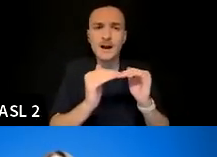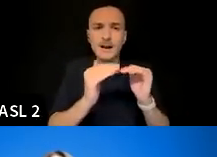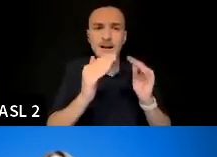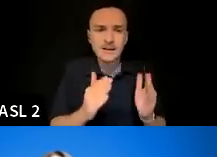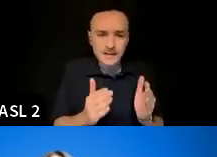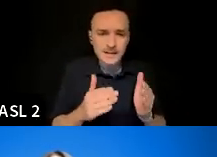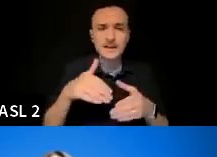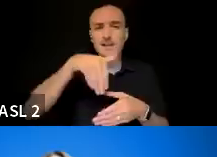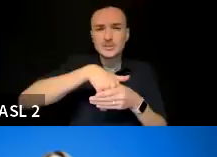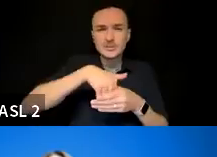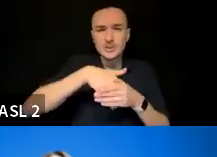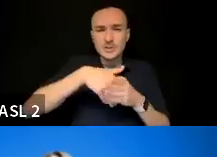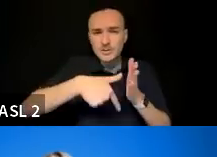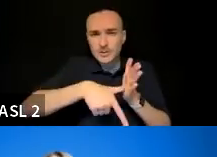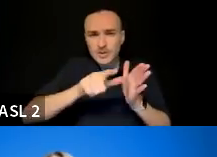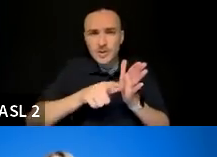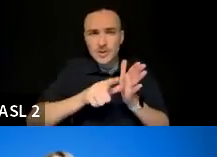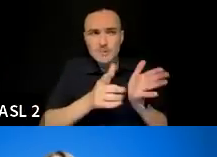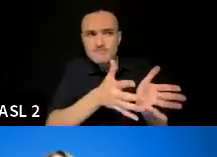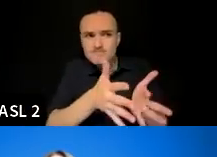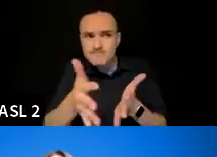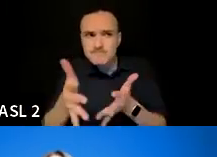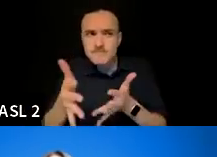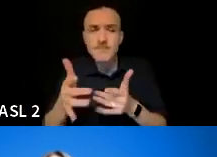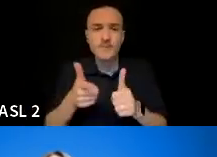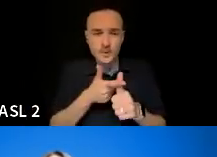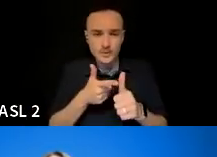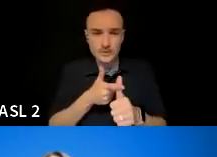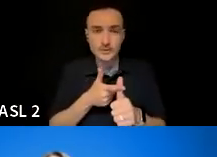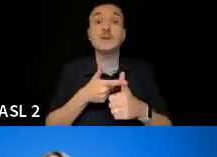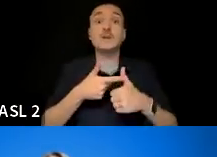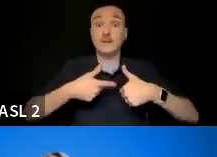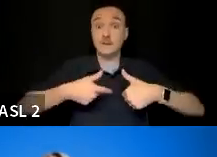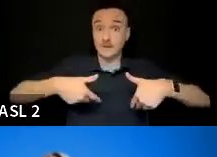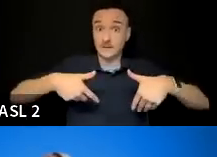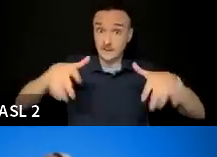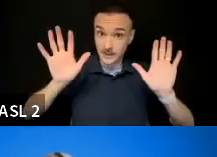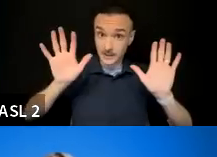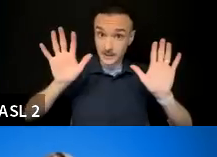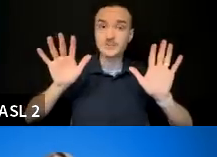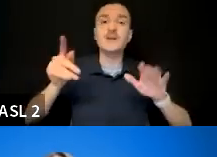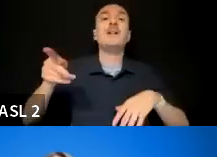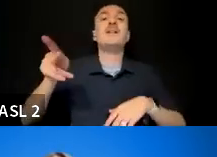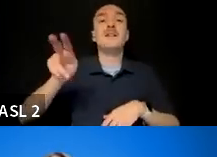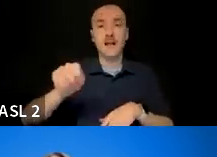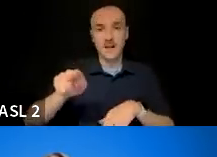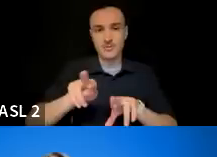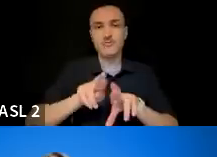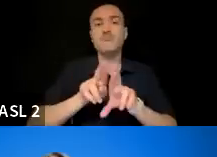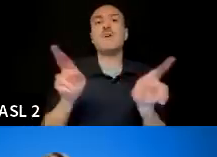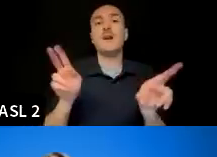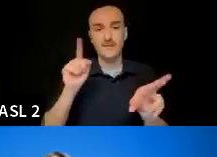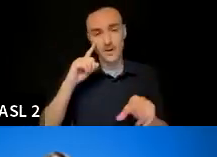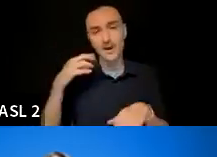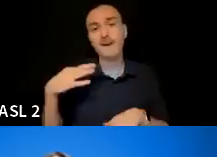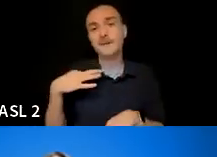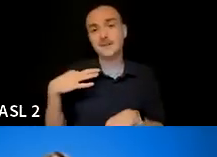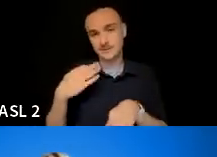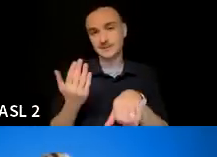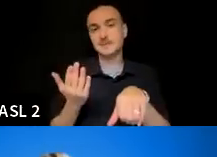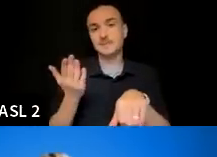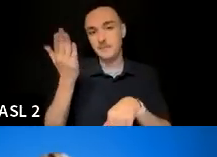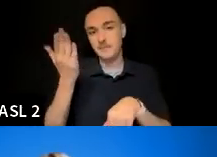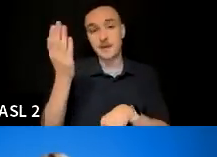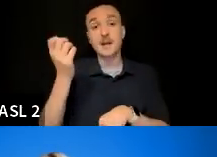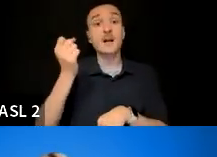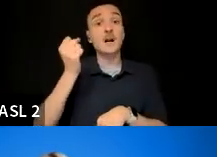planned for. Then and only then are you ready to submit your application. And many of the steps in the process can be done